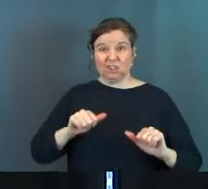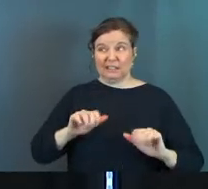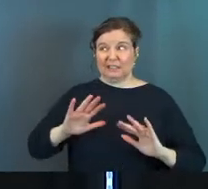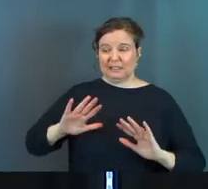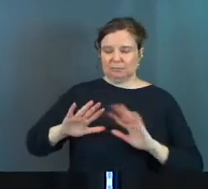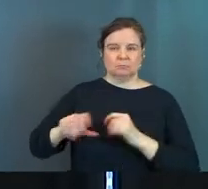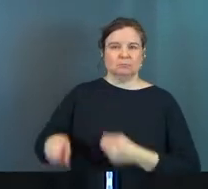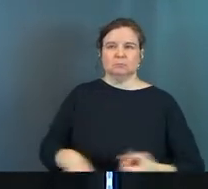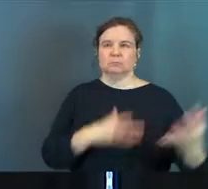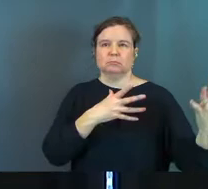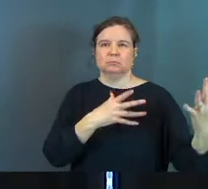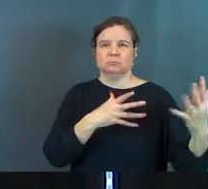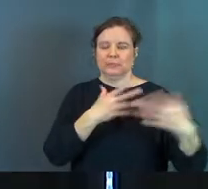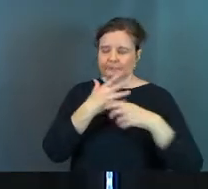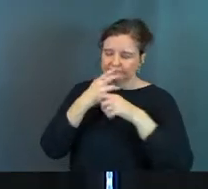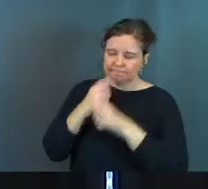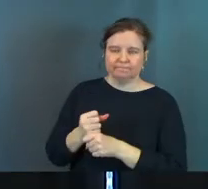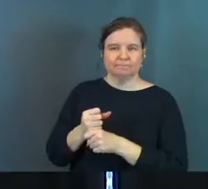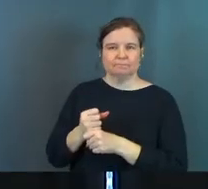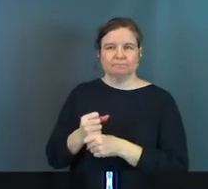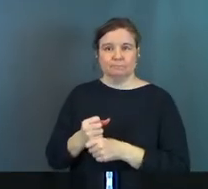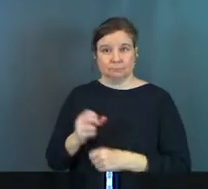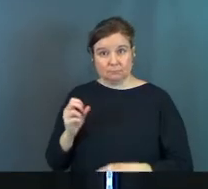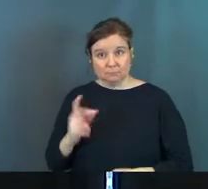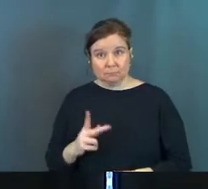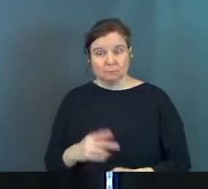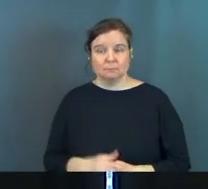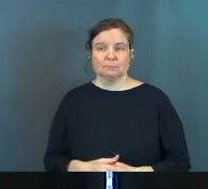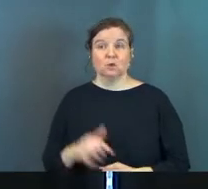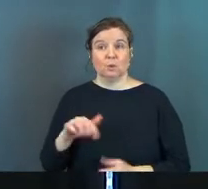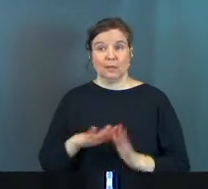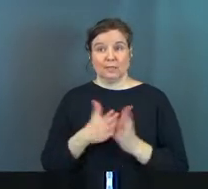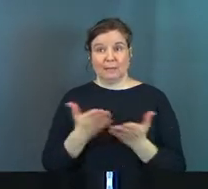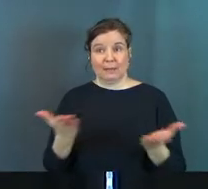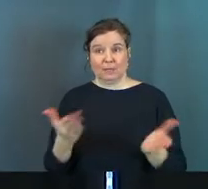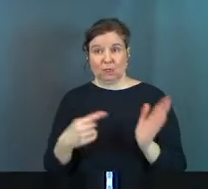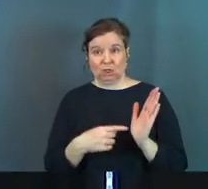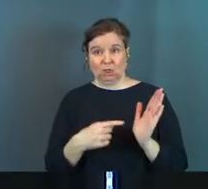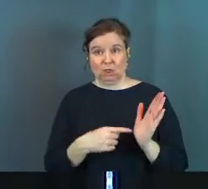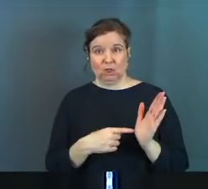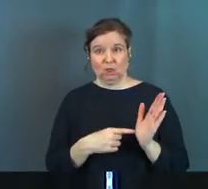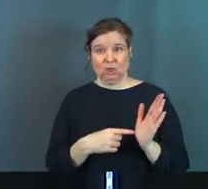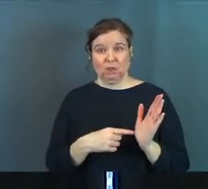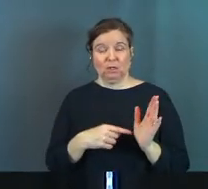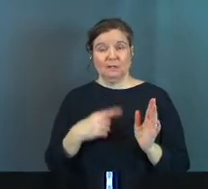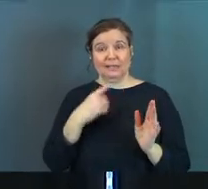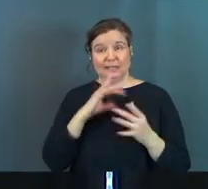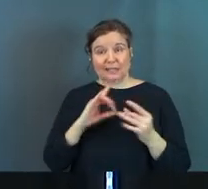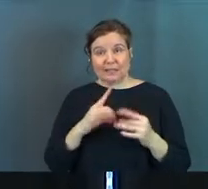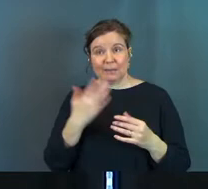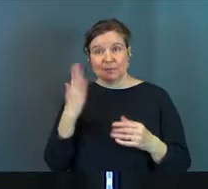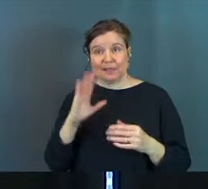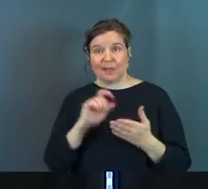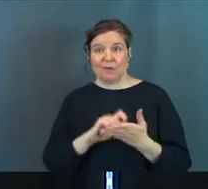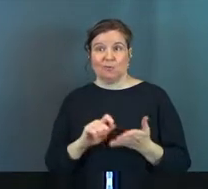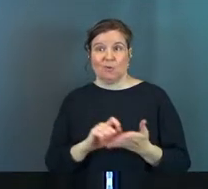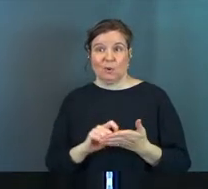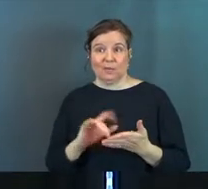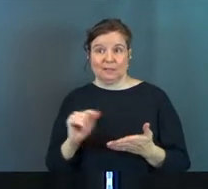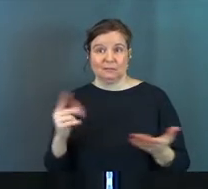today. So this Bible here claims that God wrote